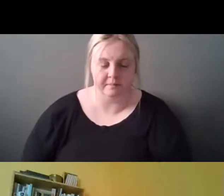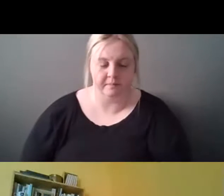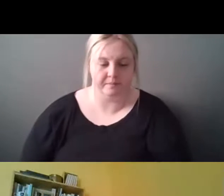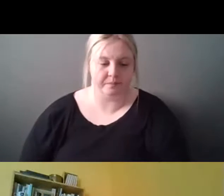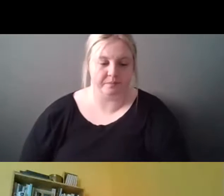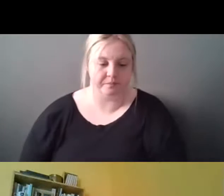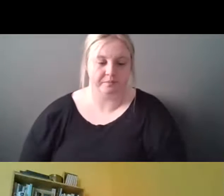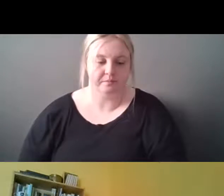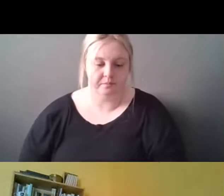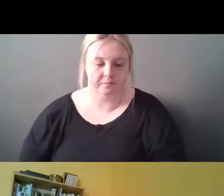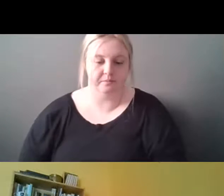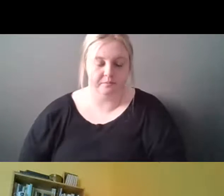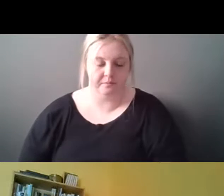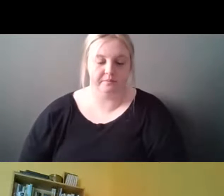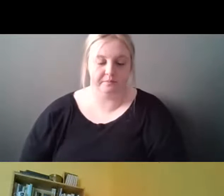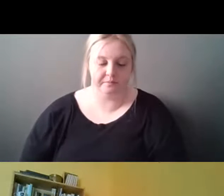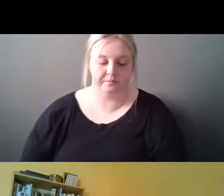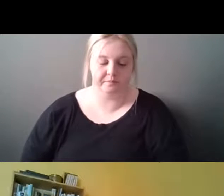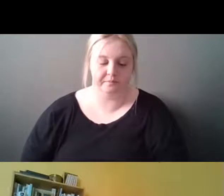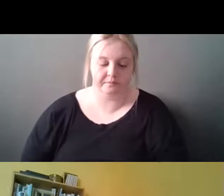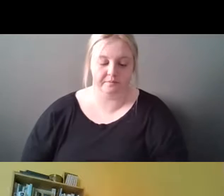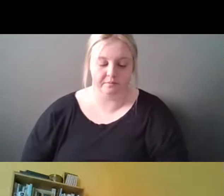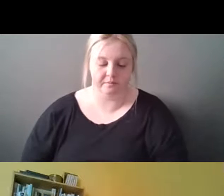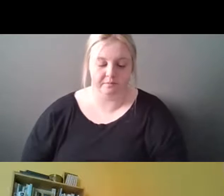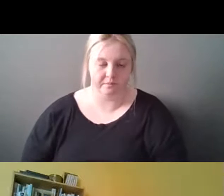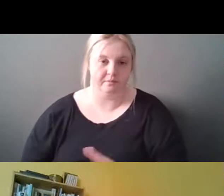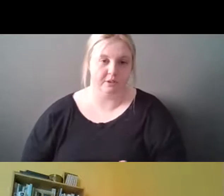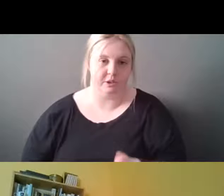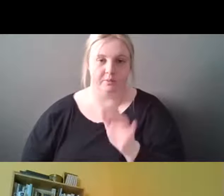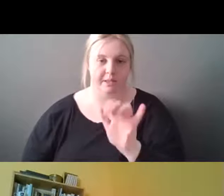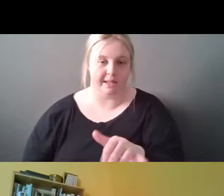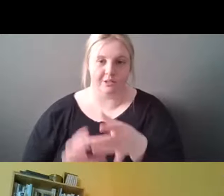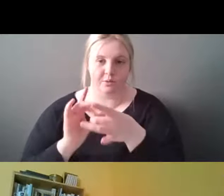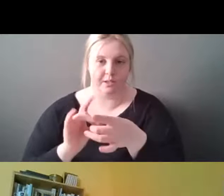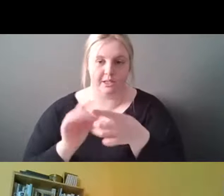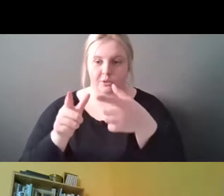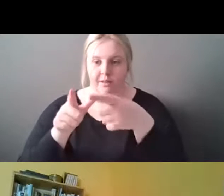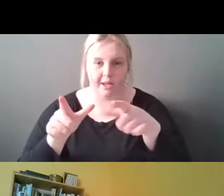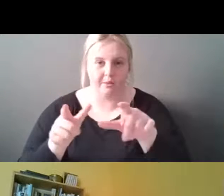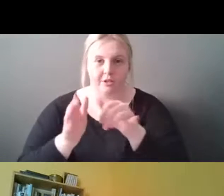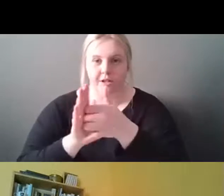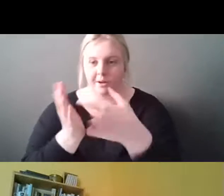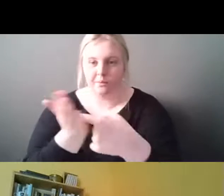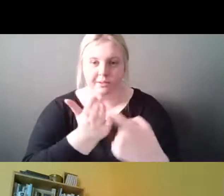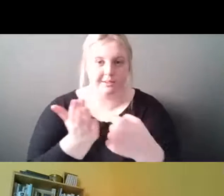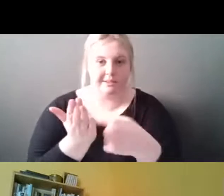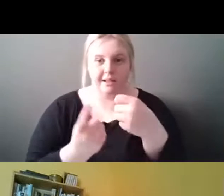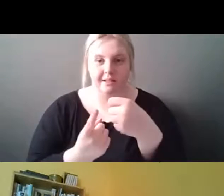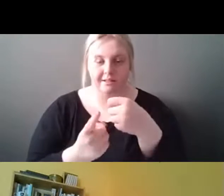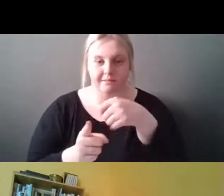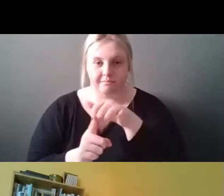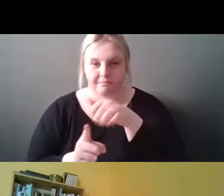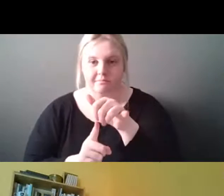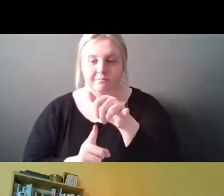So that also adds more to the language of what bullying is. We have a very simplistic definition and we use it